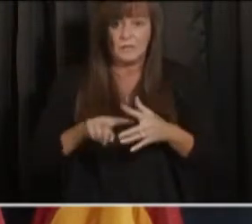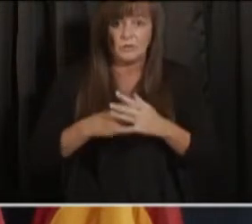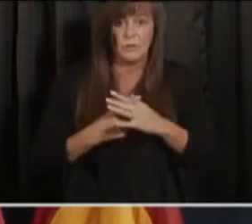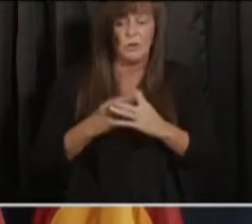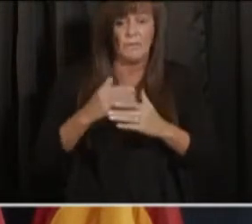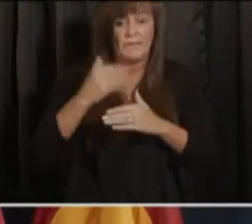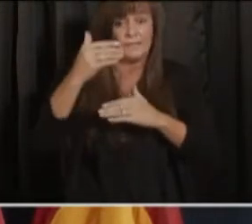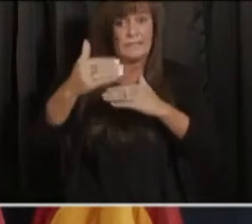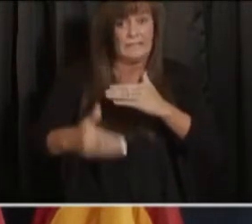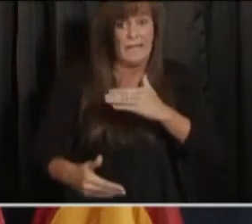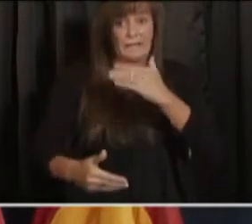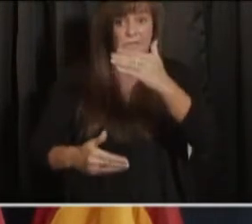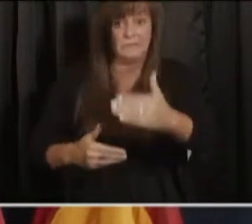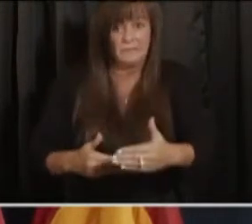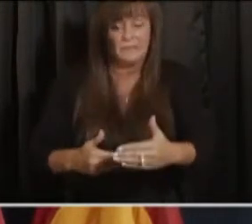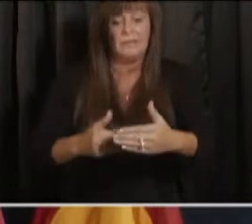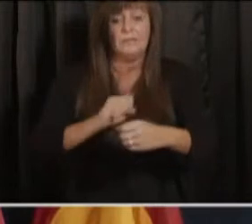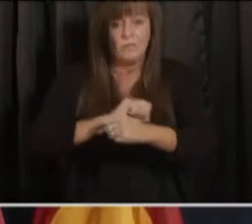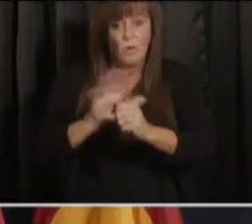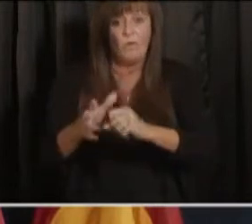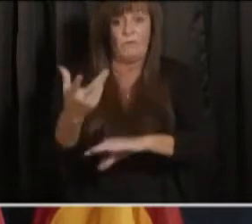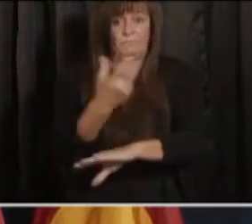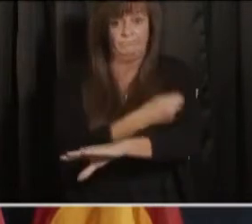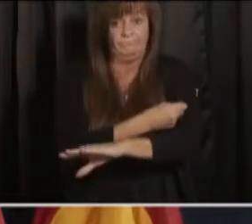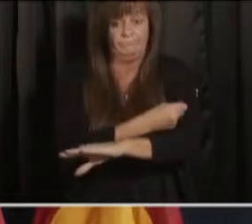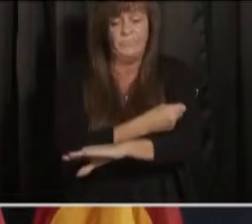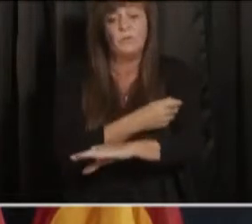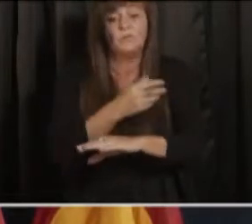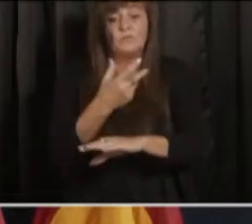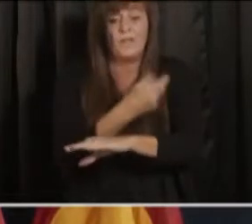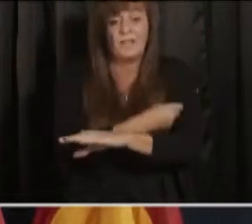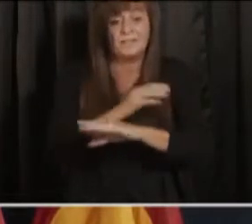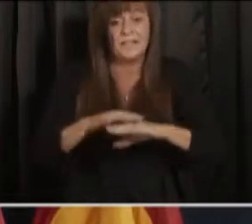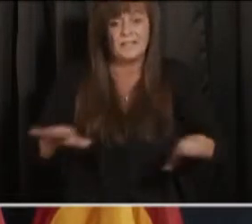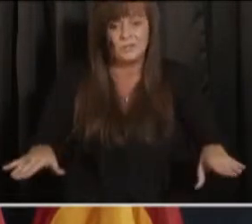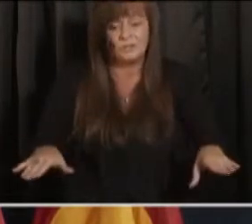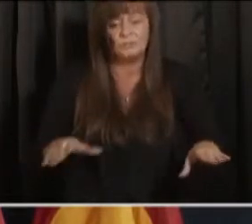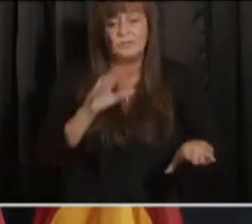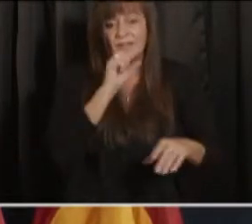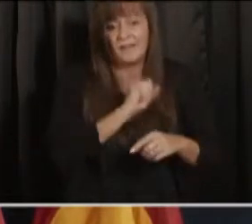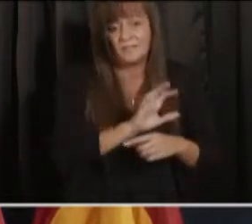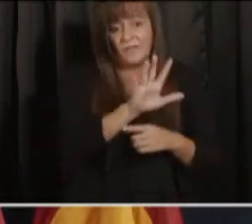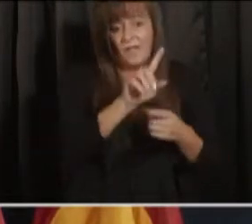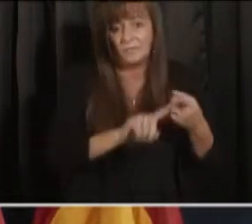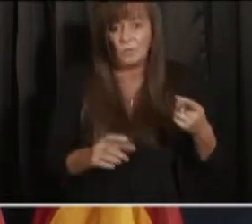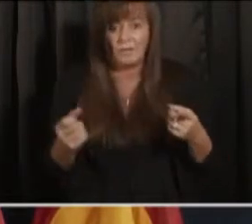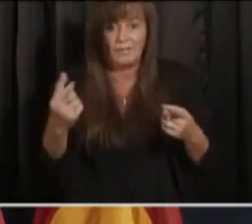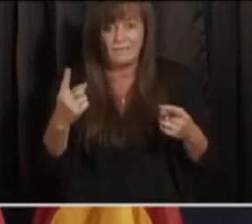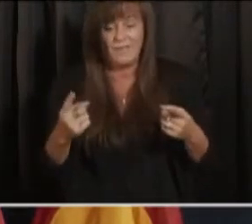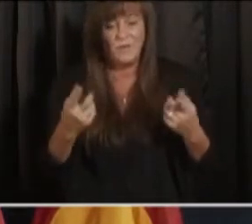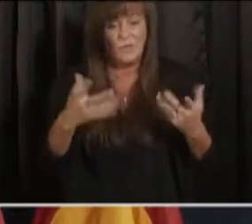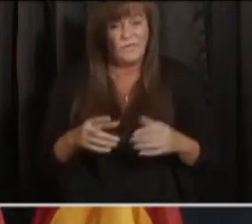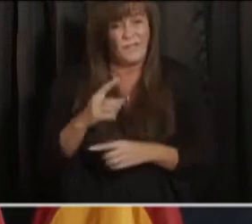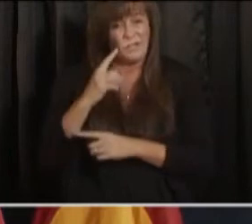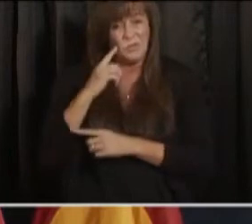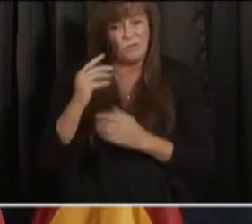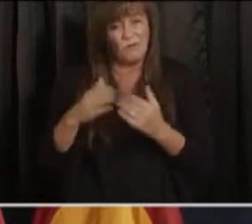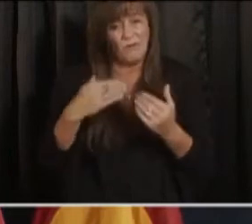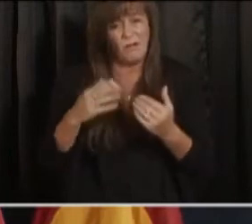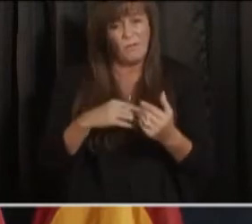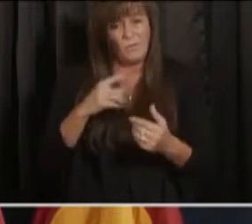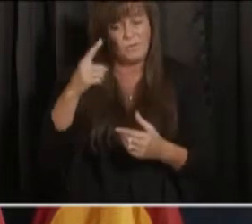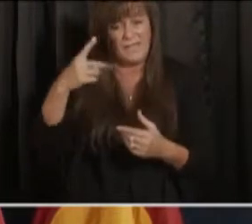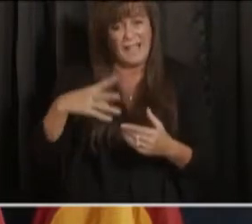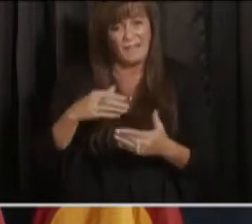many kids ages 5 to 11 as possible. As we've heard, there's nearly 500,000 children in this age group in the state